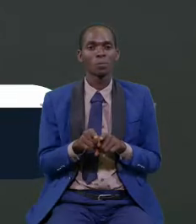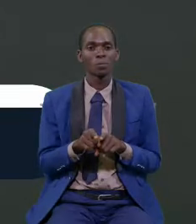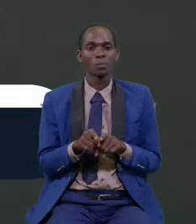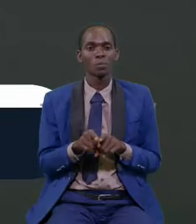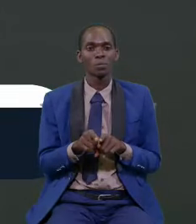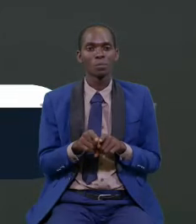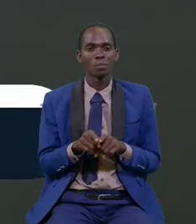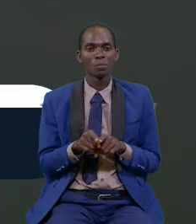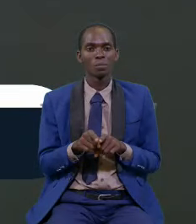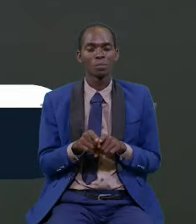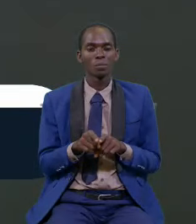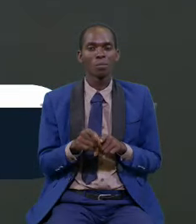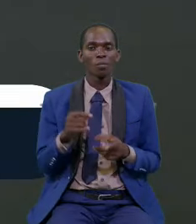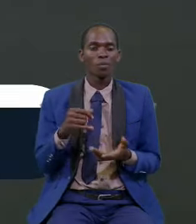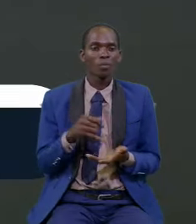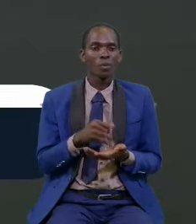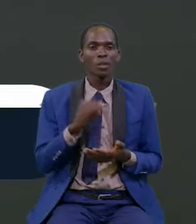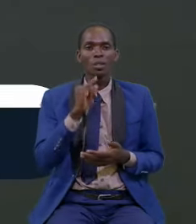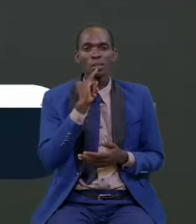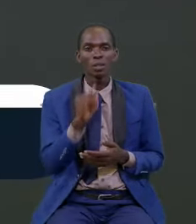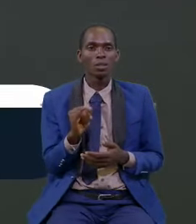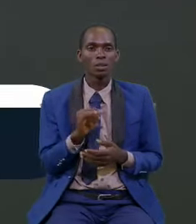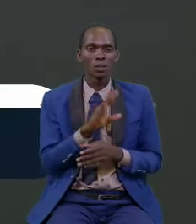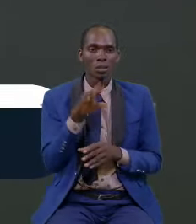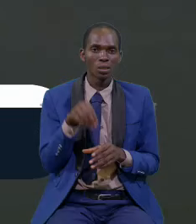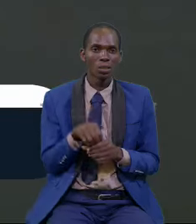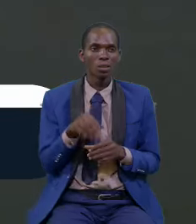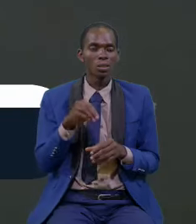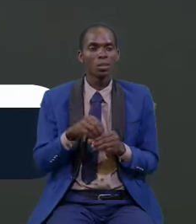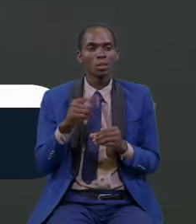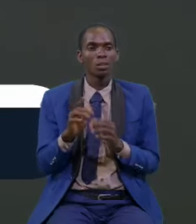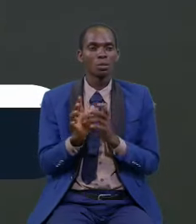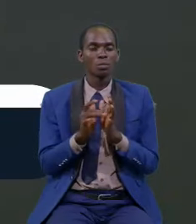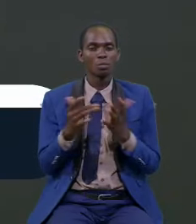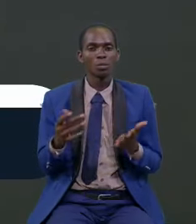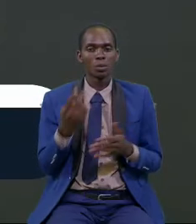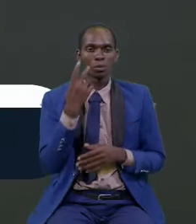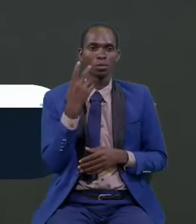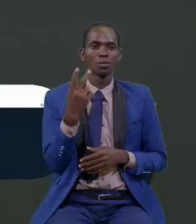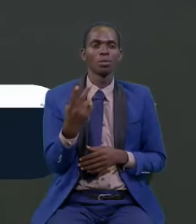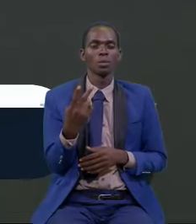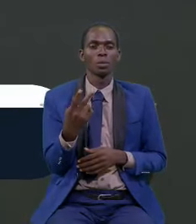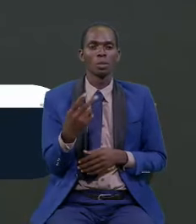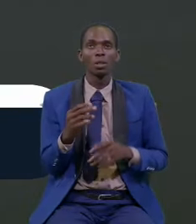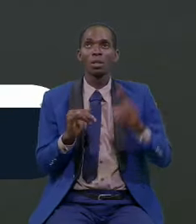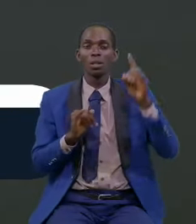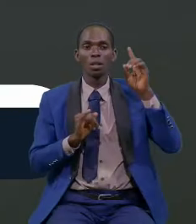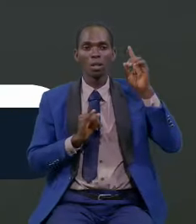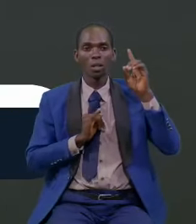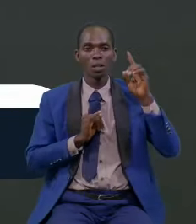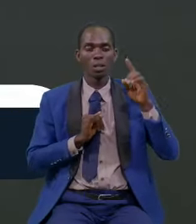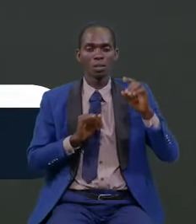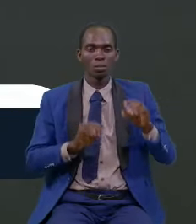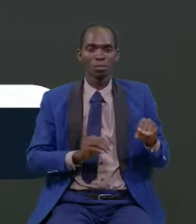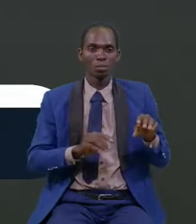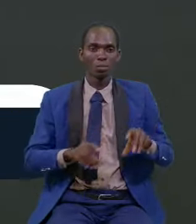it is contained in the scripture, behold, I lay in Zion